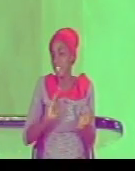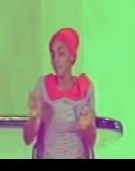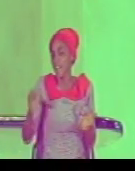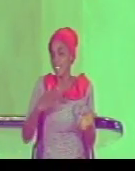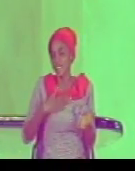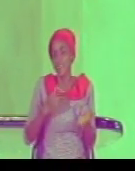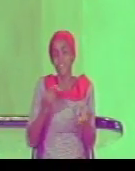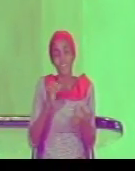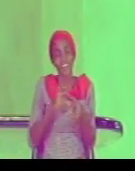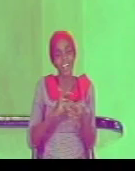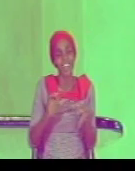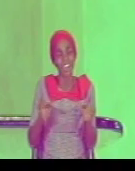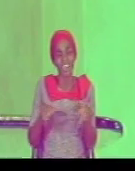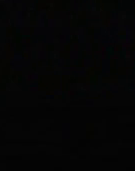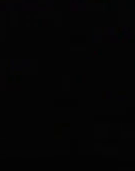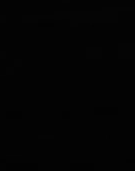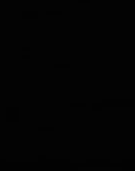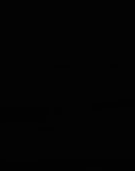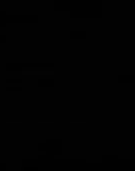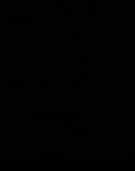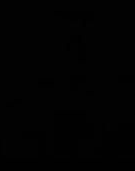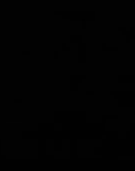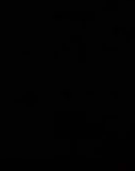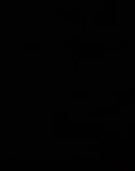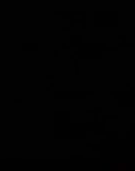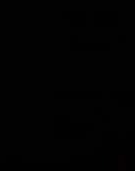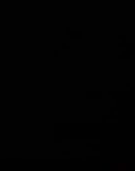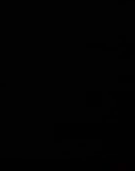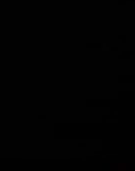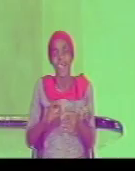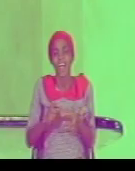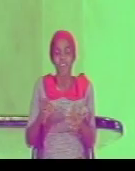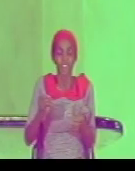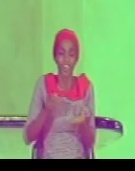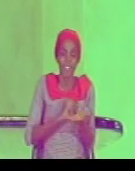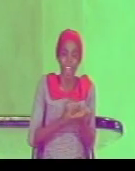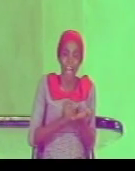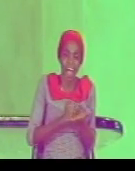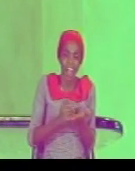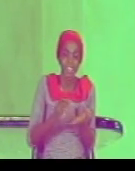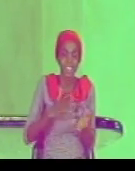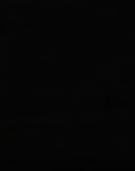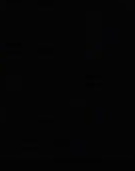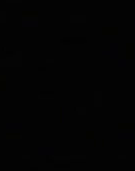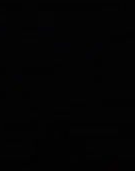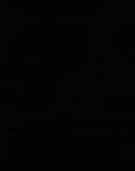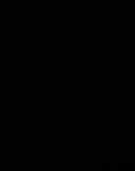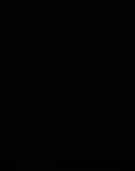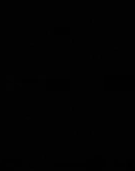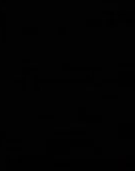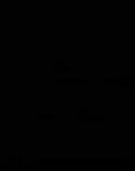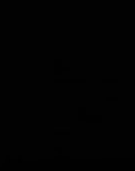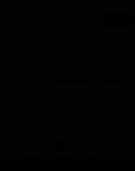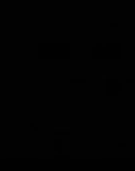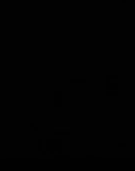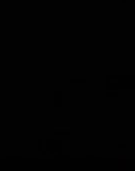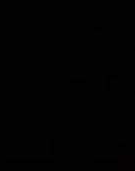God. He is rewriting my story. Writing my story. I